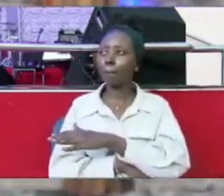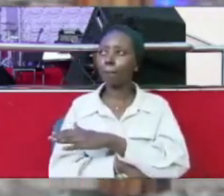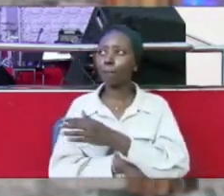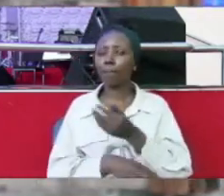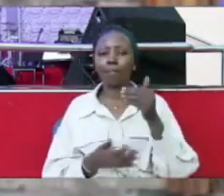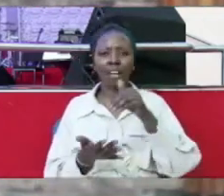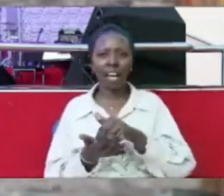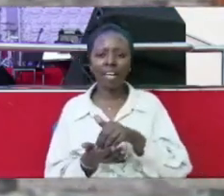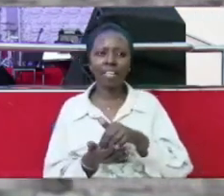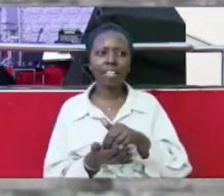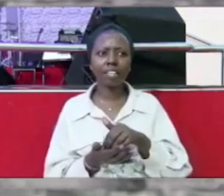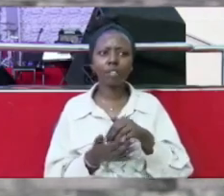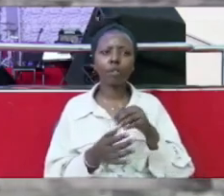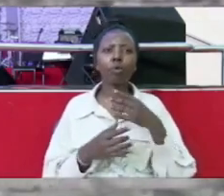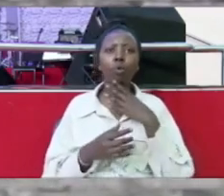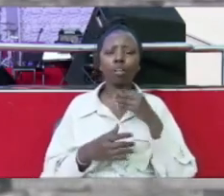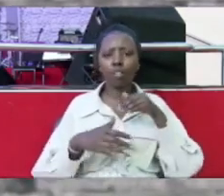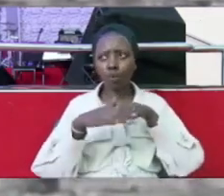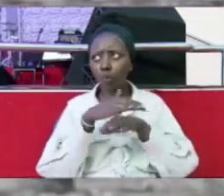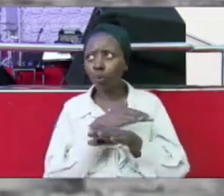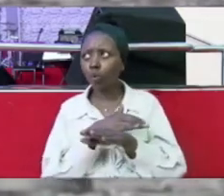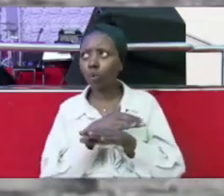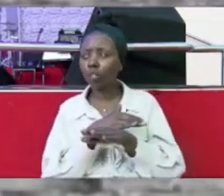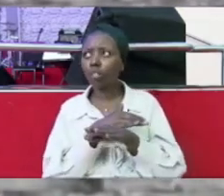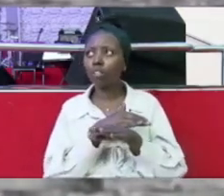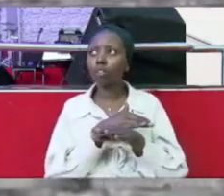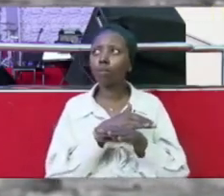they wanted now to go inside the tunnel, you see